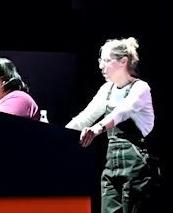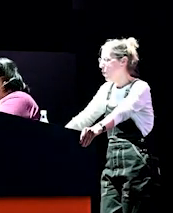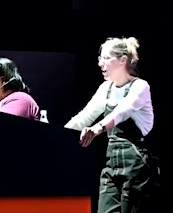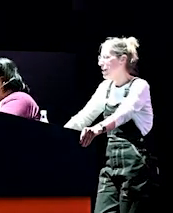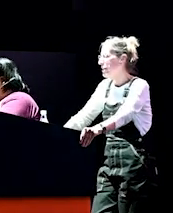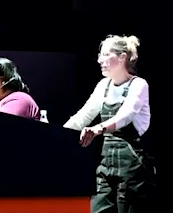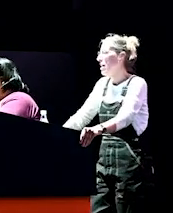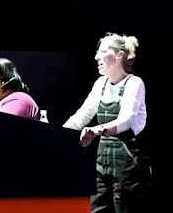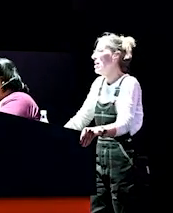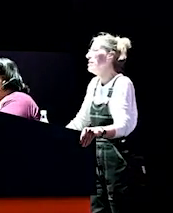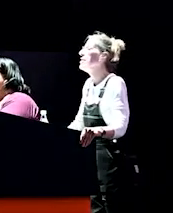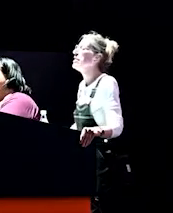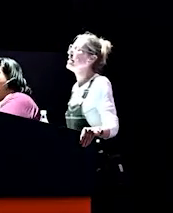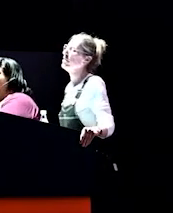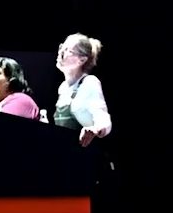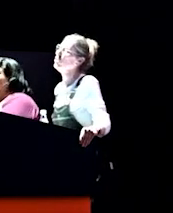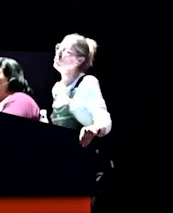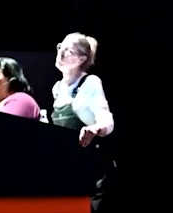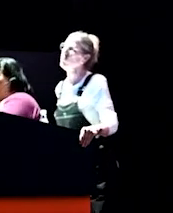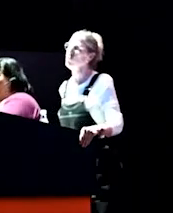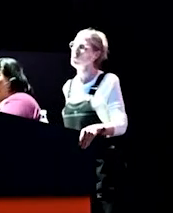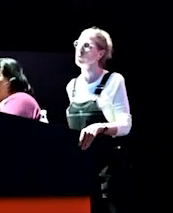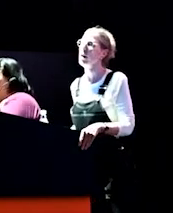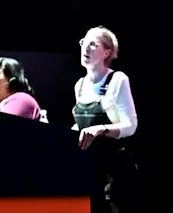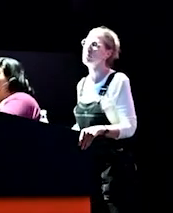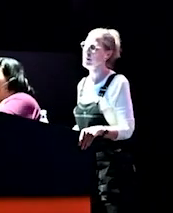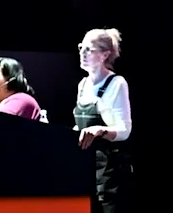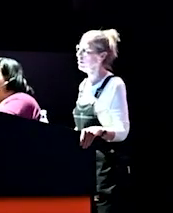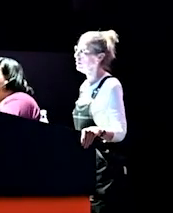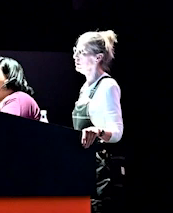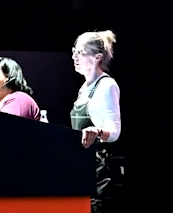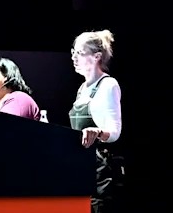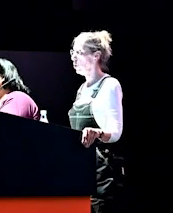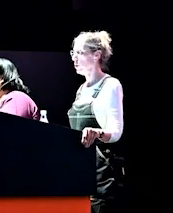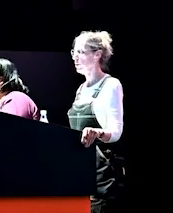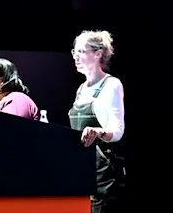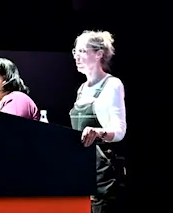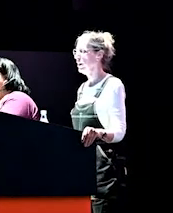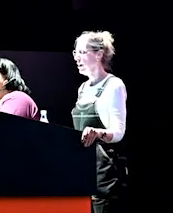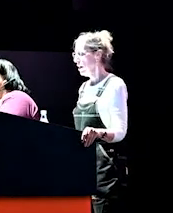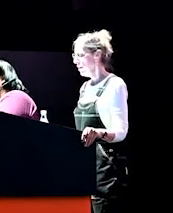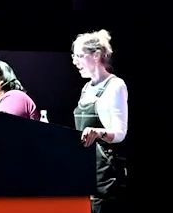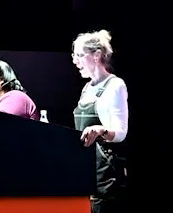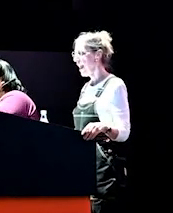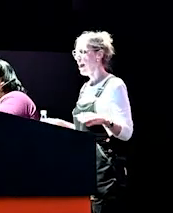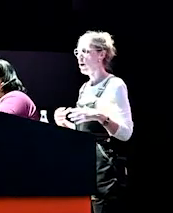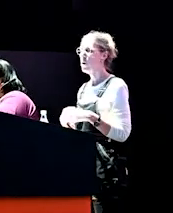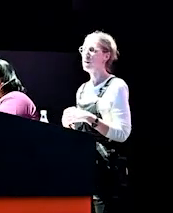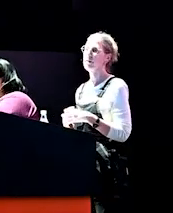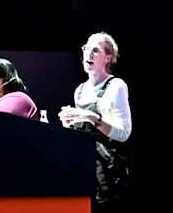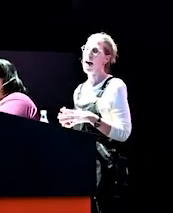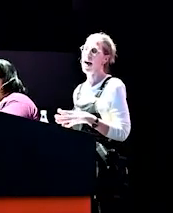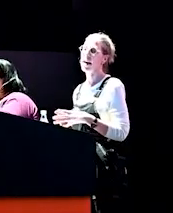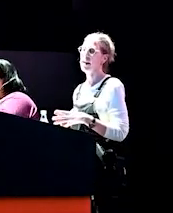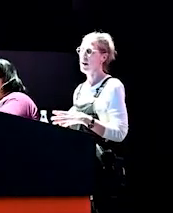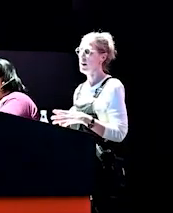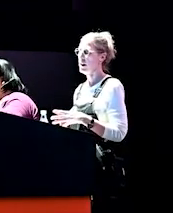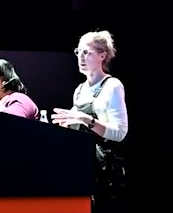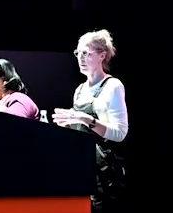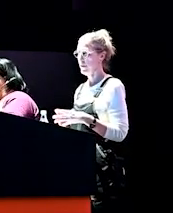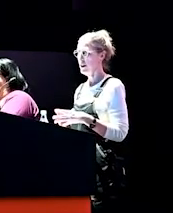company was needing to update their logos. They had always